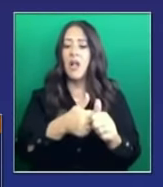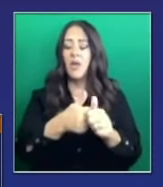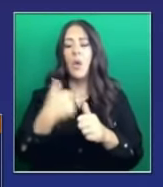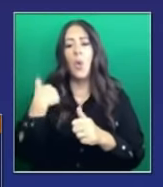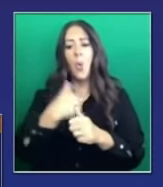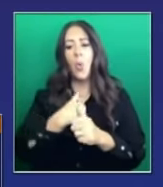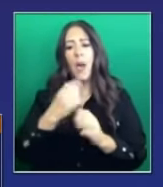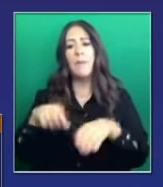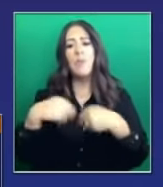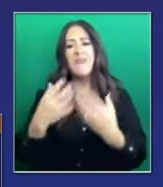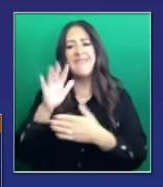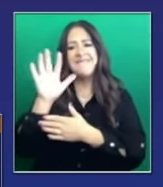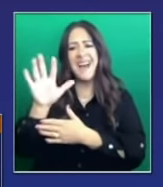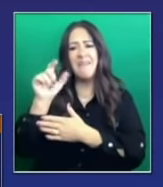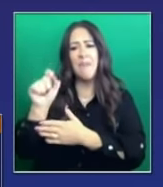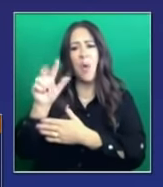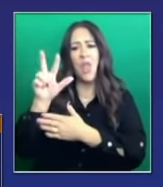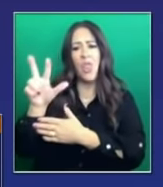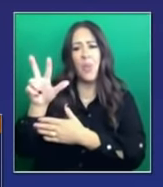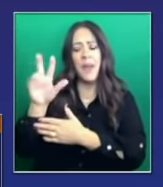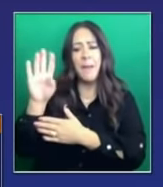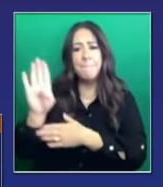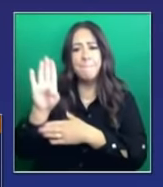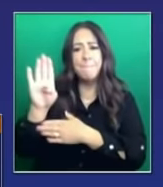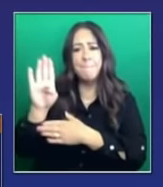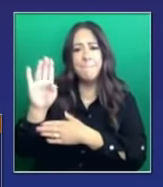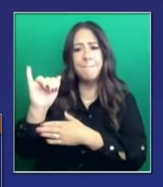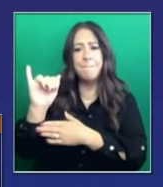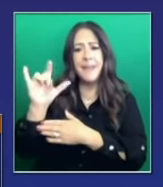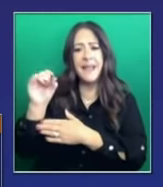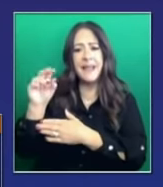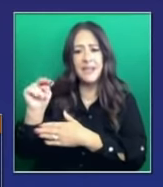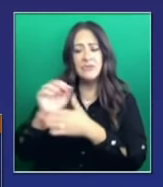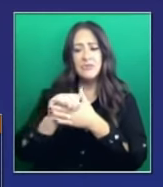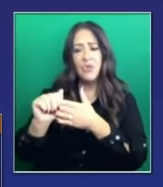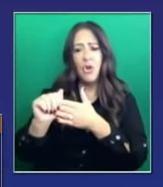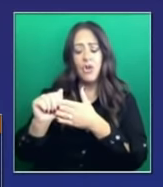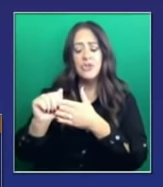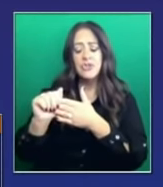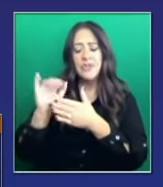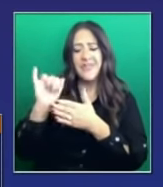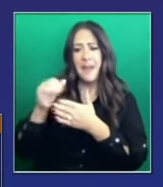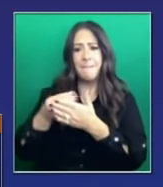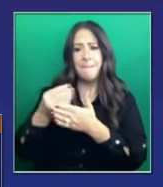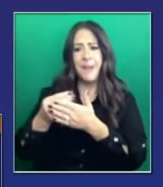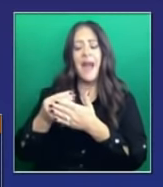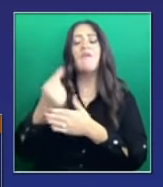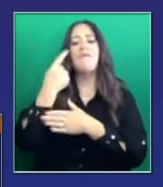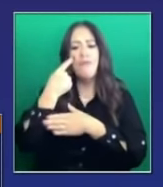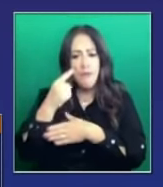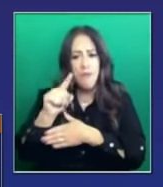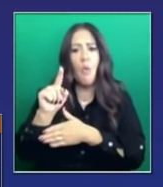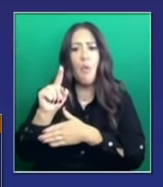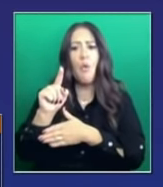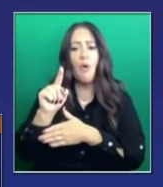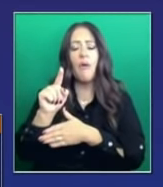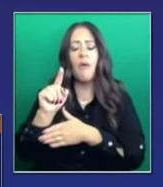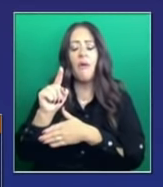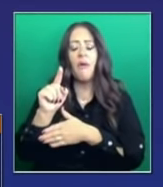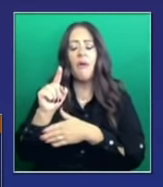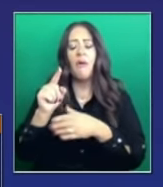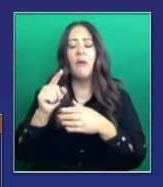billion was approved for what we described, or rather we advanced as money with flexibility to